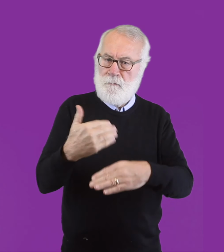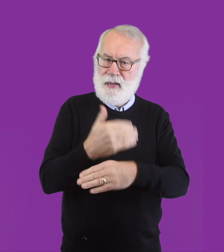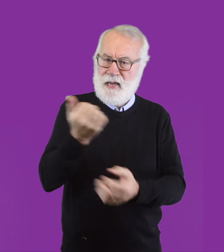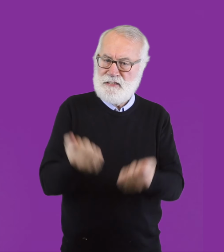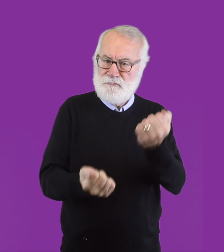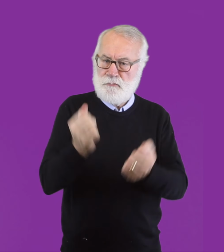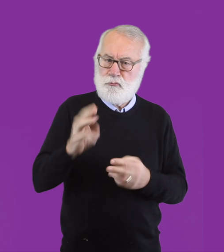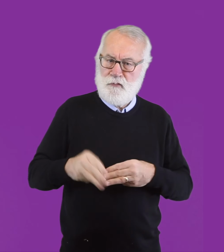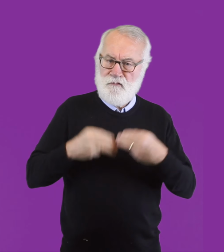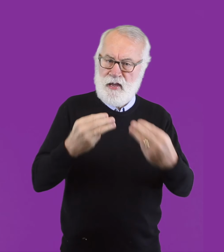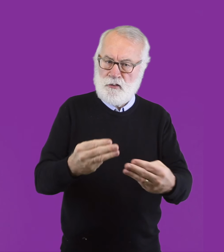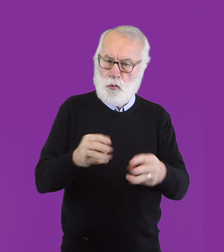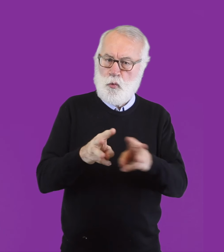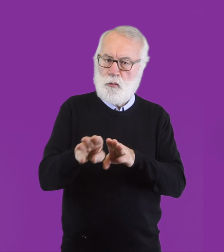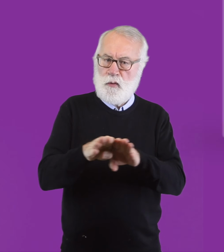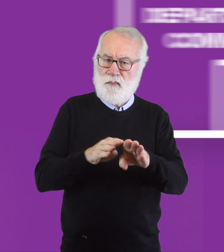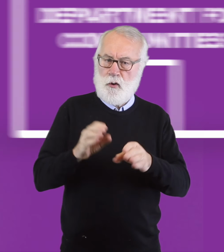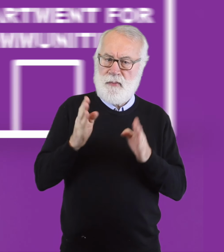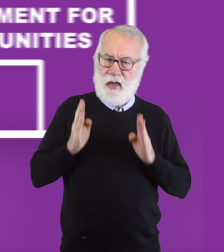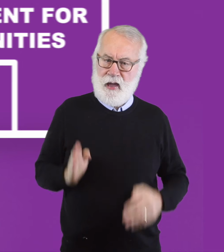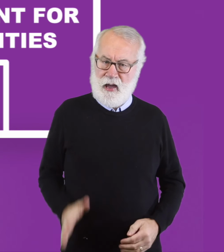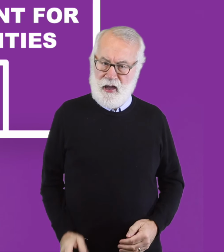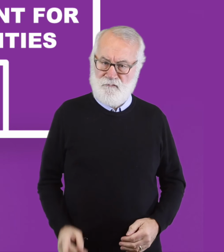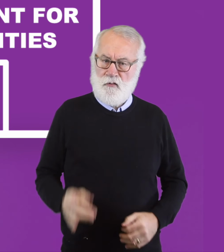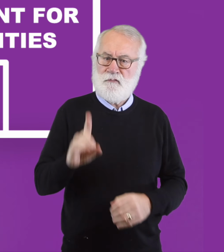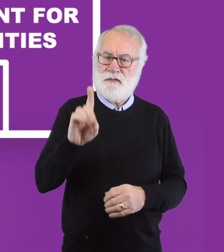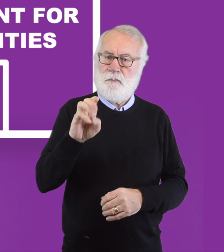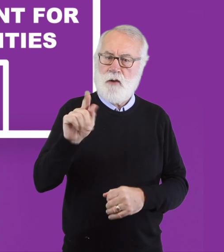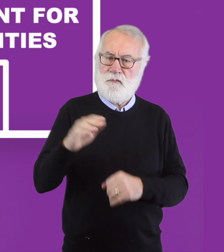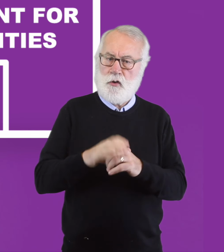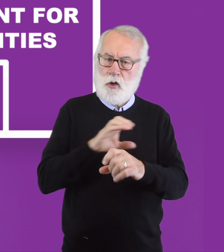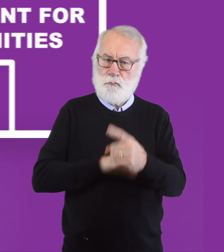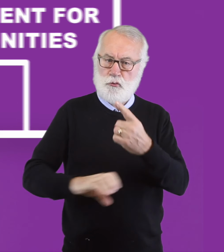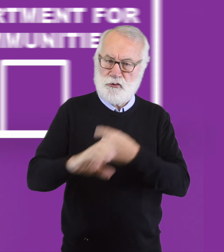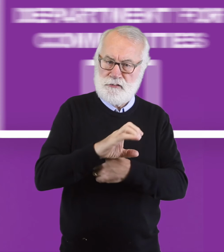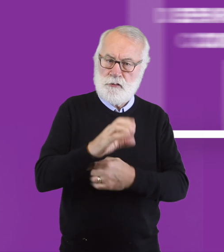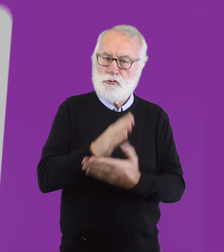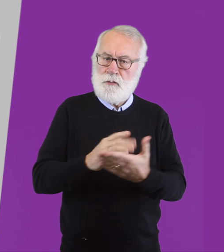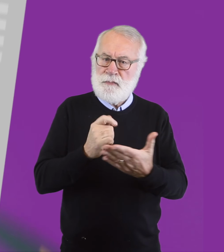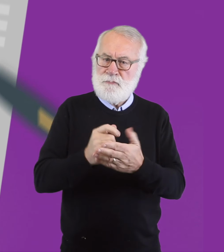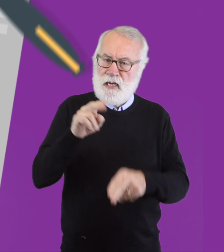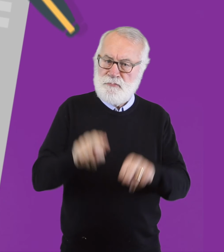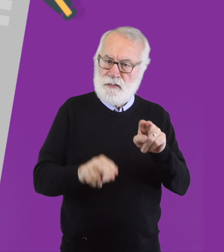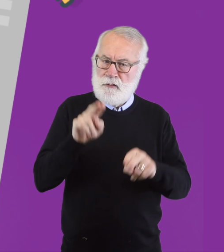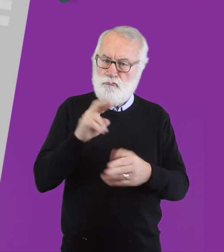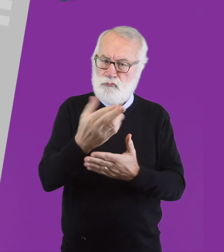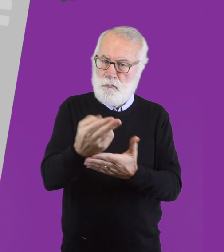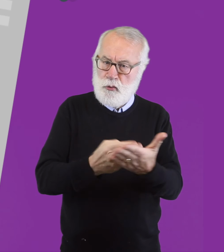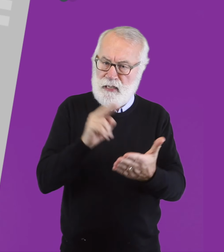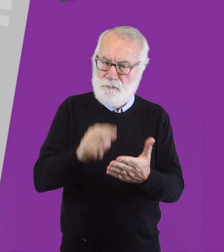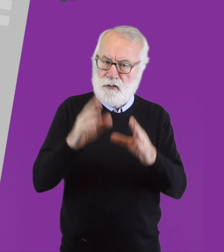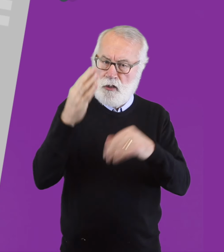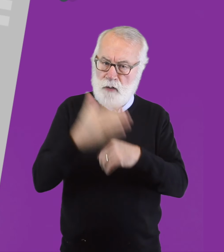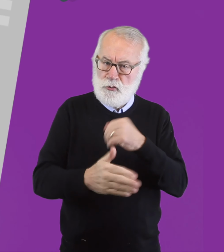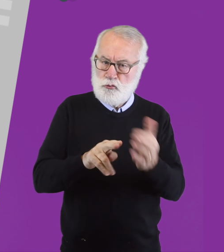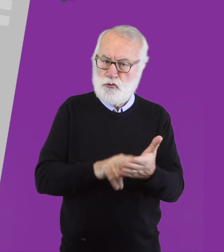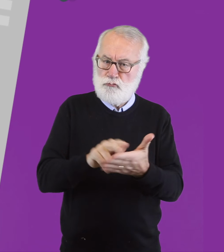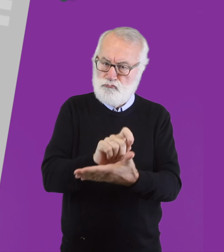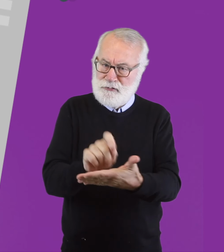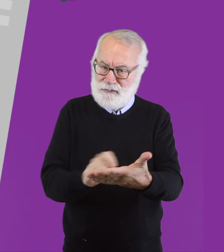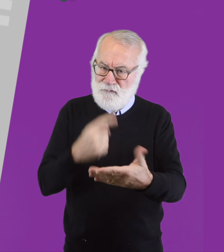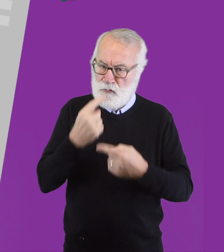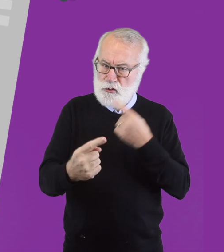assessment provider, Capita, working on behalf of the Department for Communities. Sometimes an assessment report can be